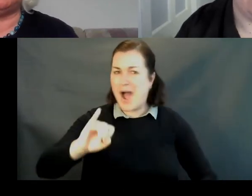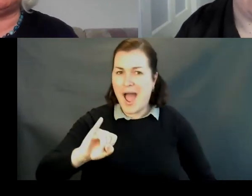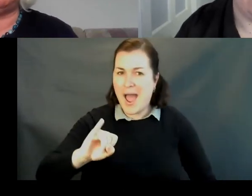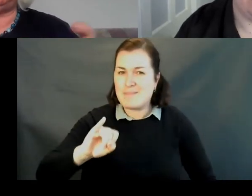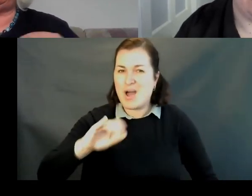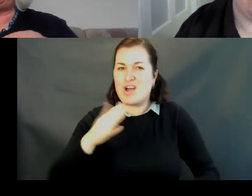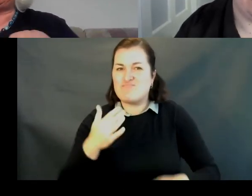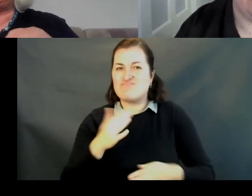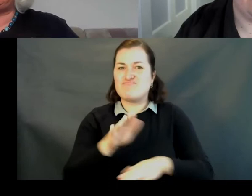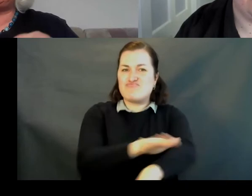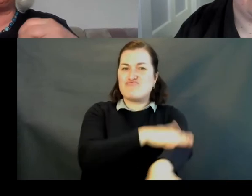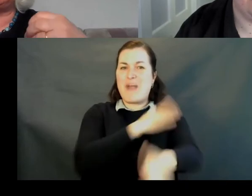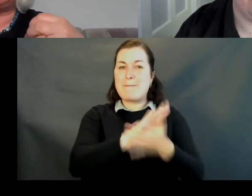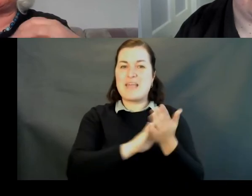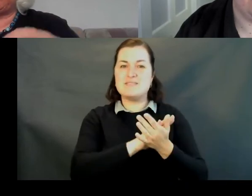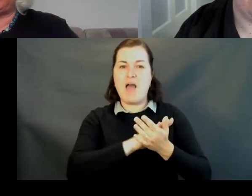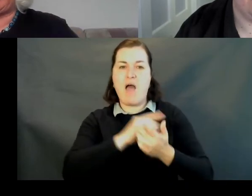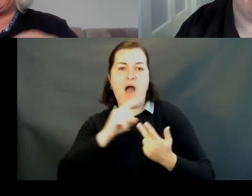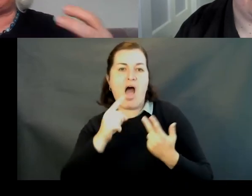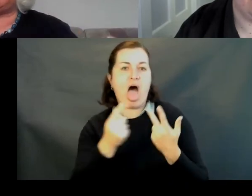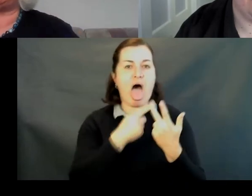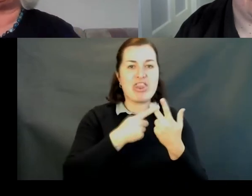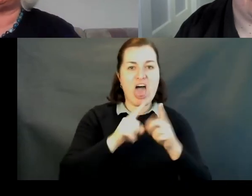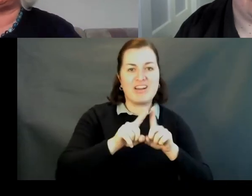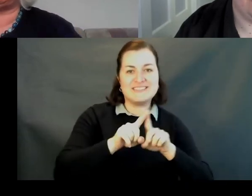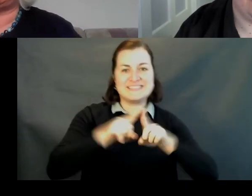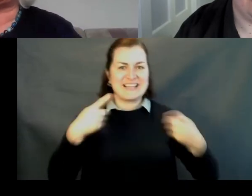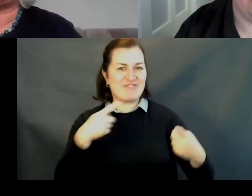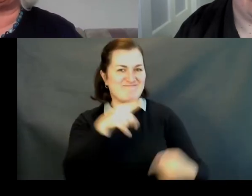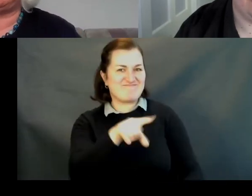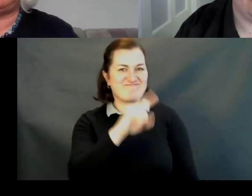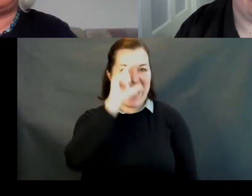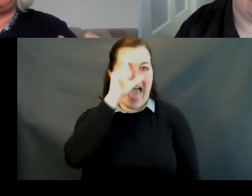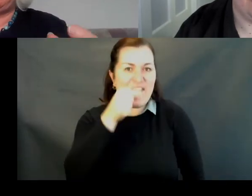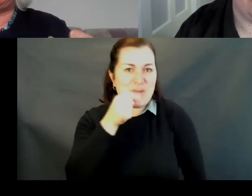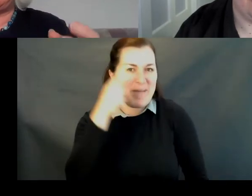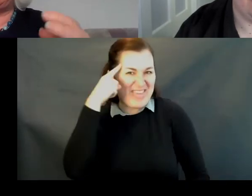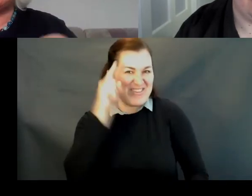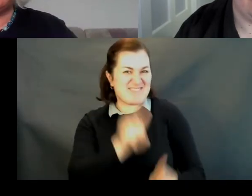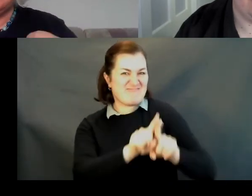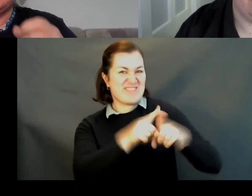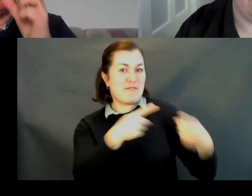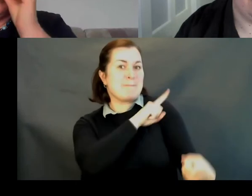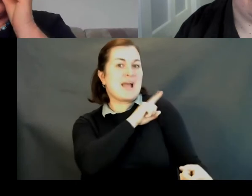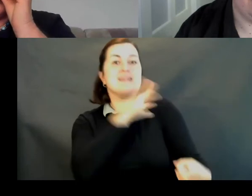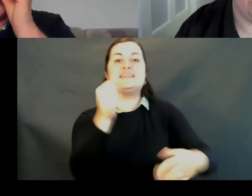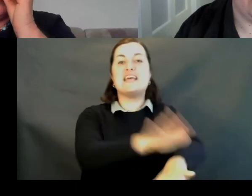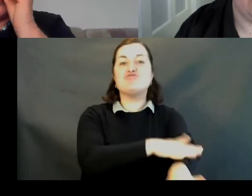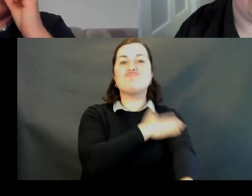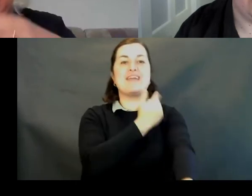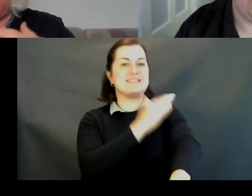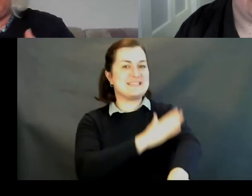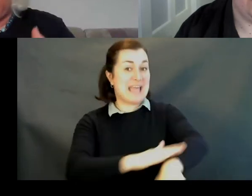other. She is thought of as other because she has a green skin. And that's the beginning of